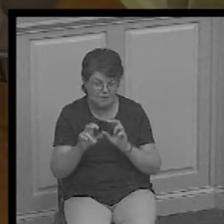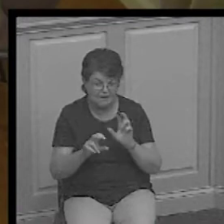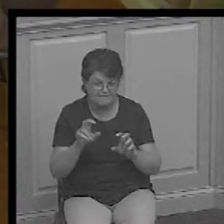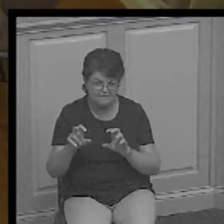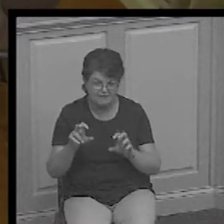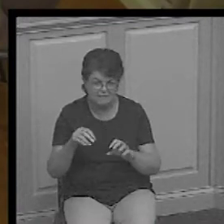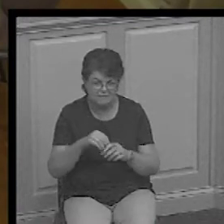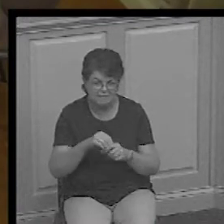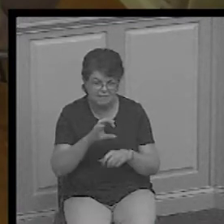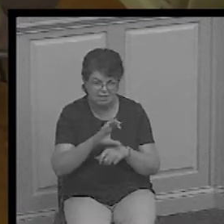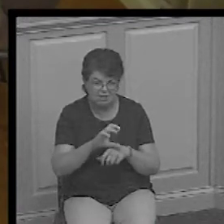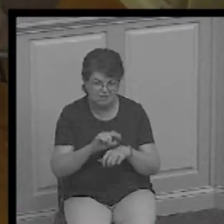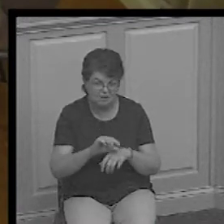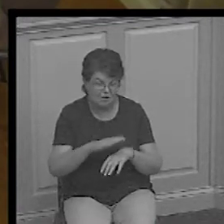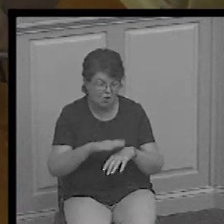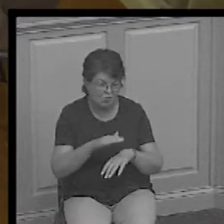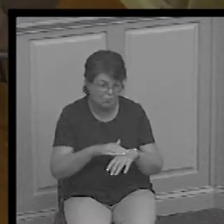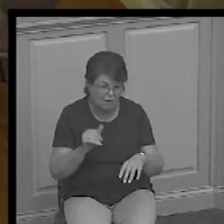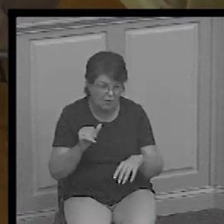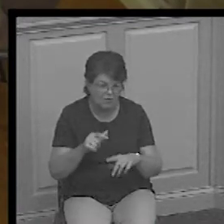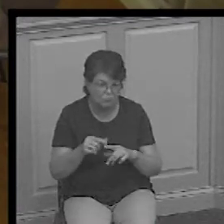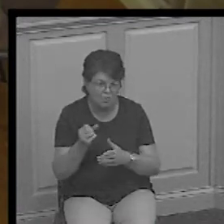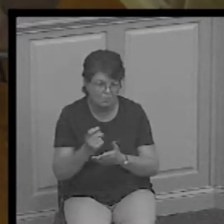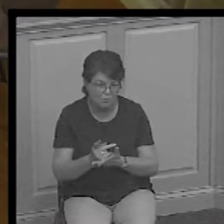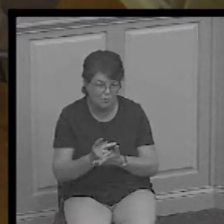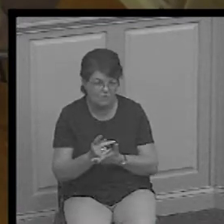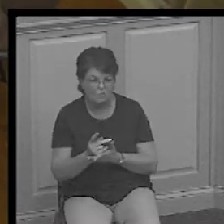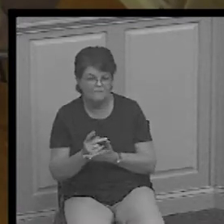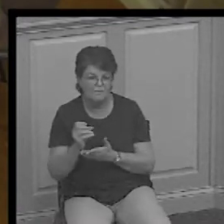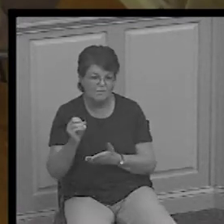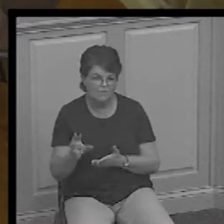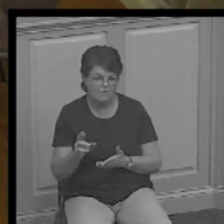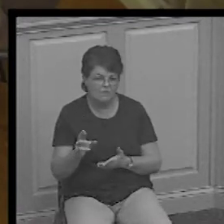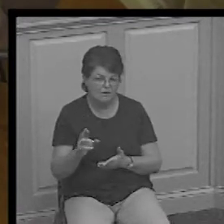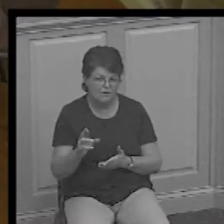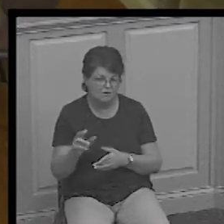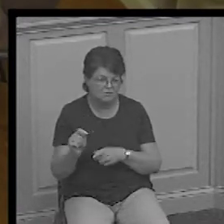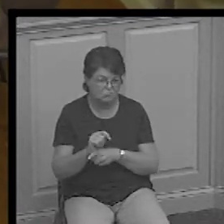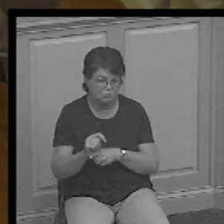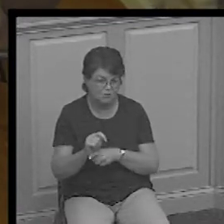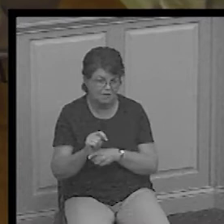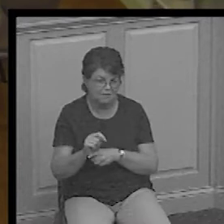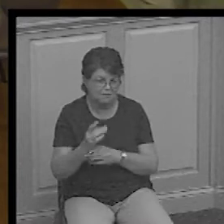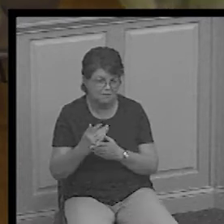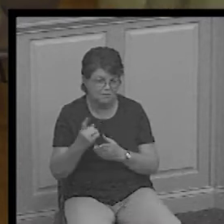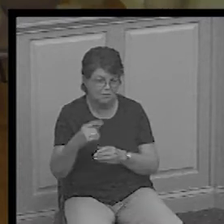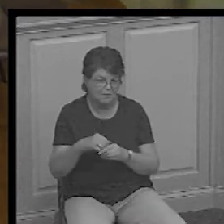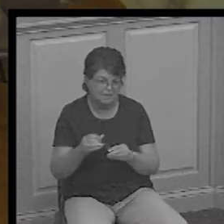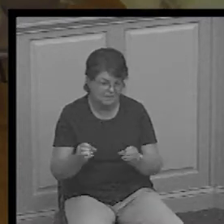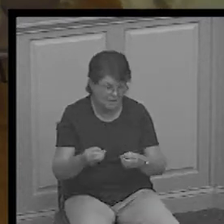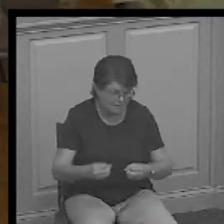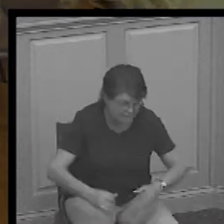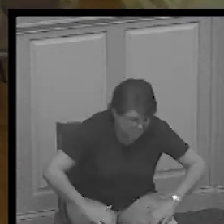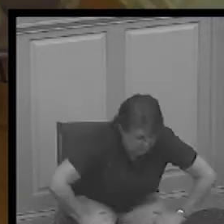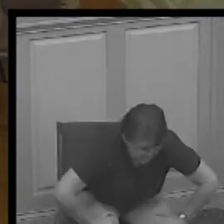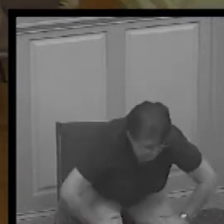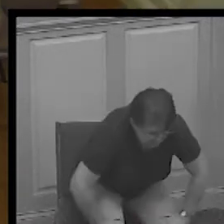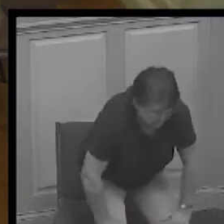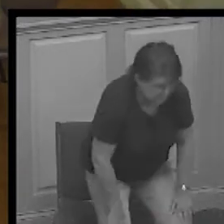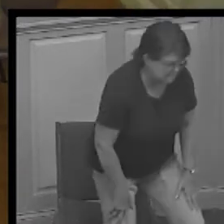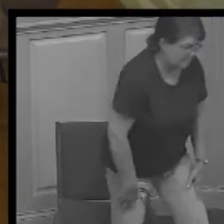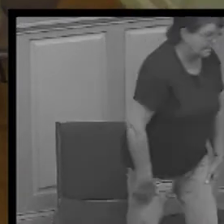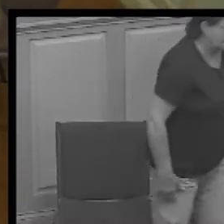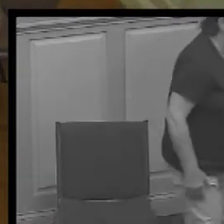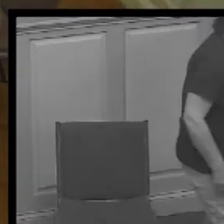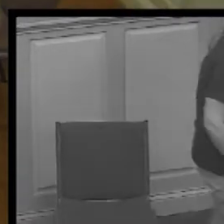the consultant being on call to approve these, or training somebody in the office? We don't